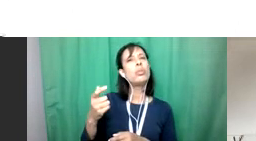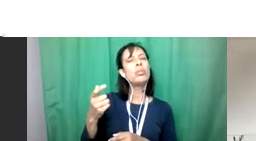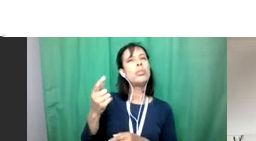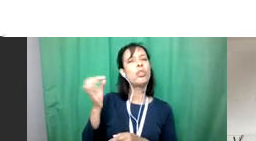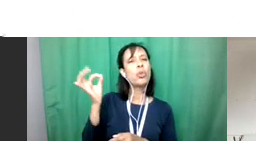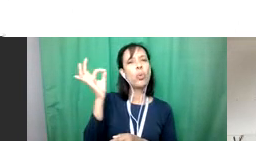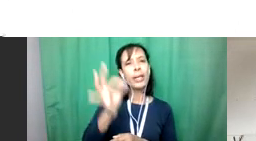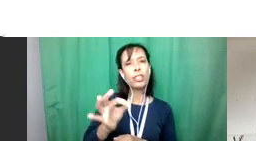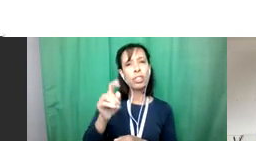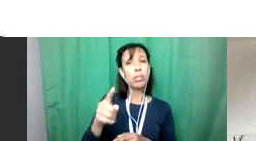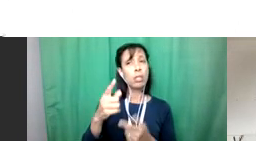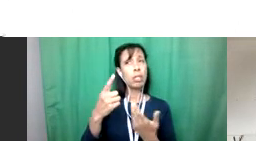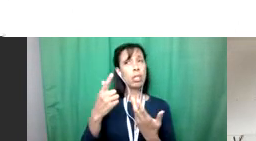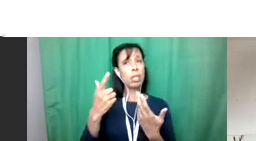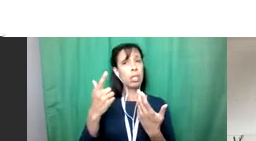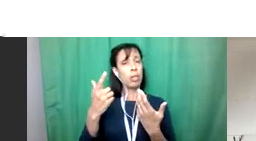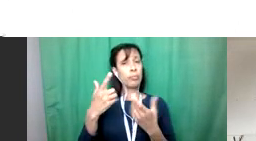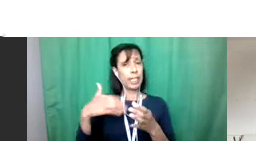So